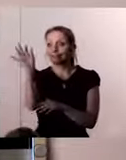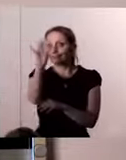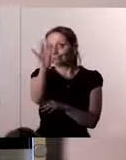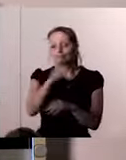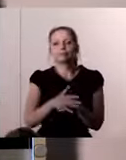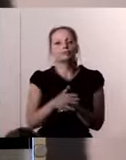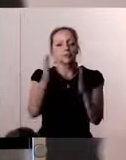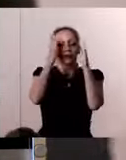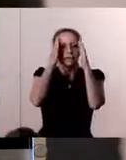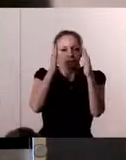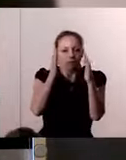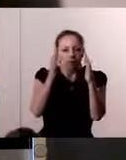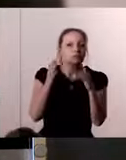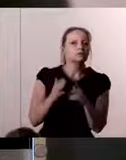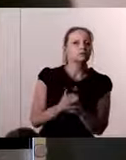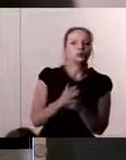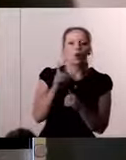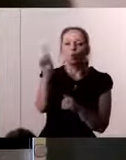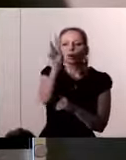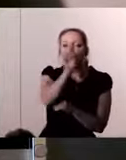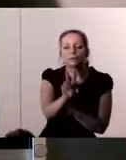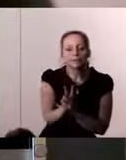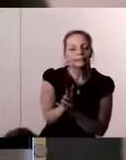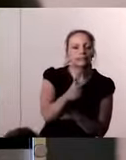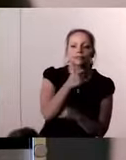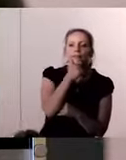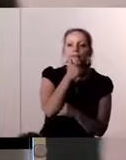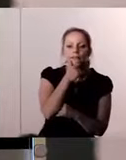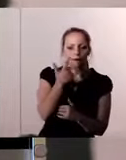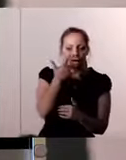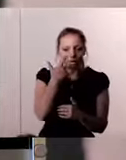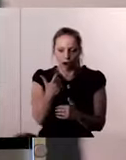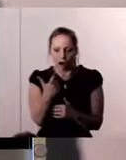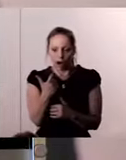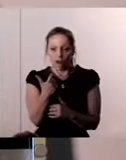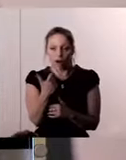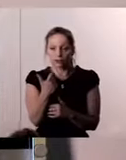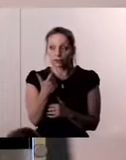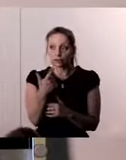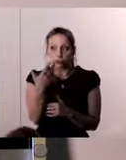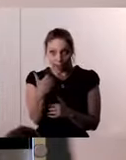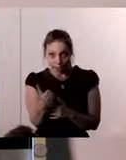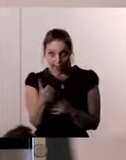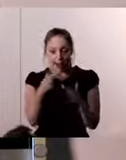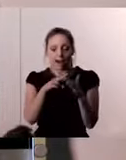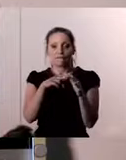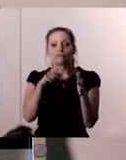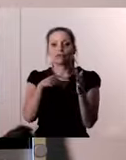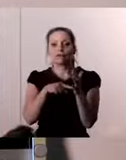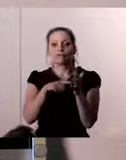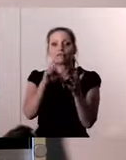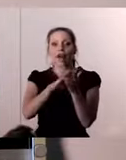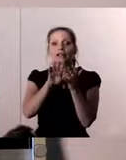So pay attention to the publications that you read, and if you can, find out if they employ fact checkers and find out if they employ